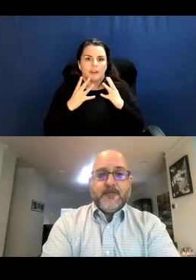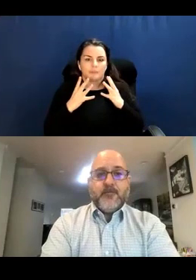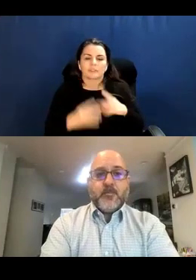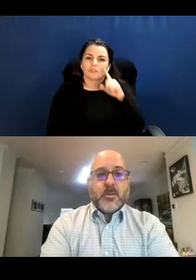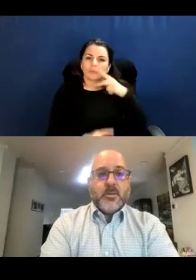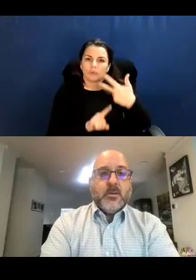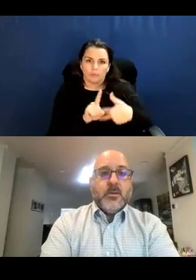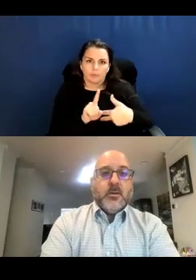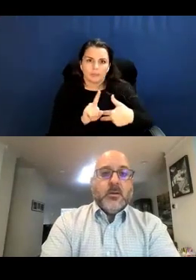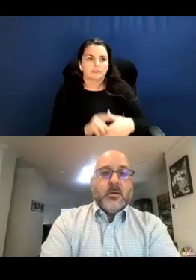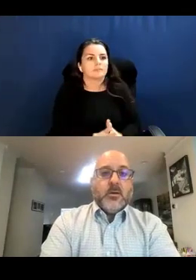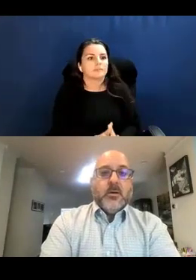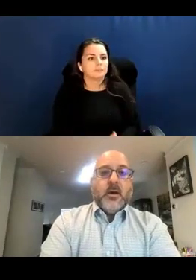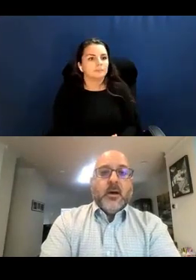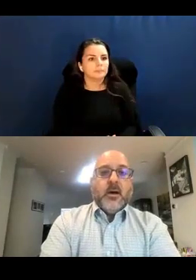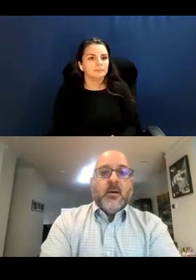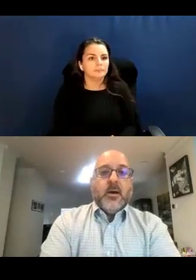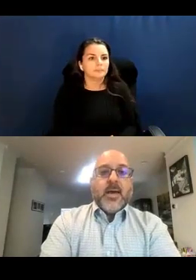slide.